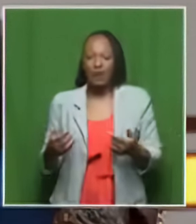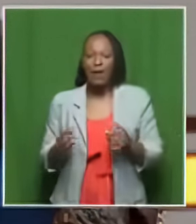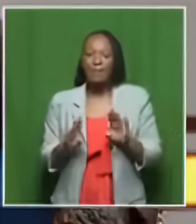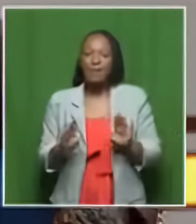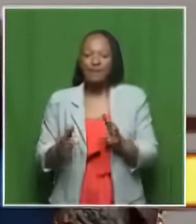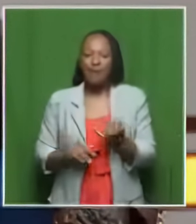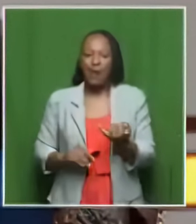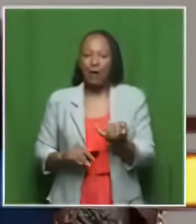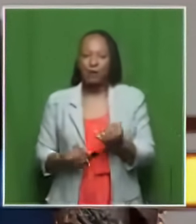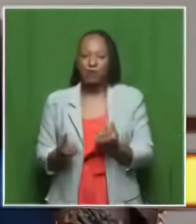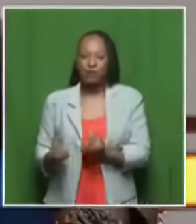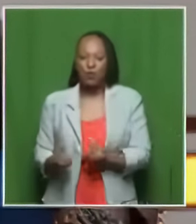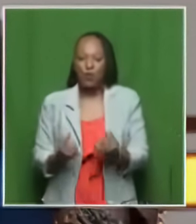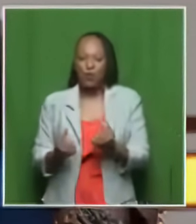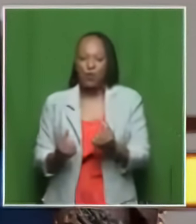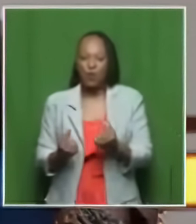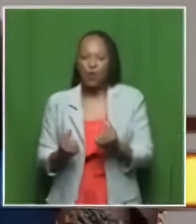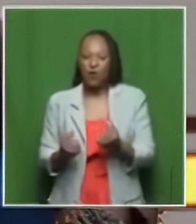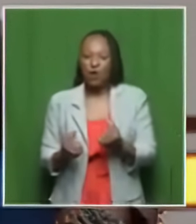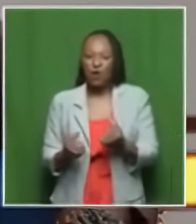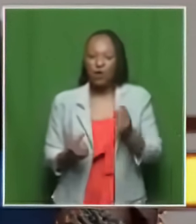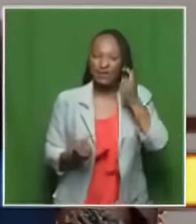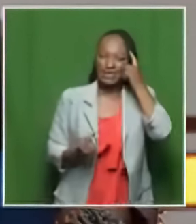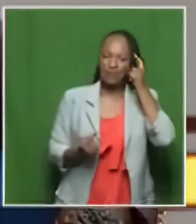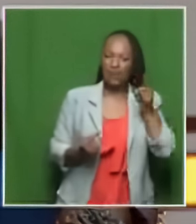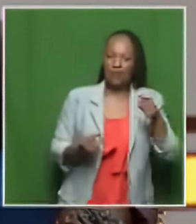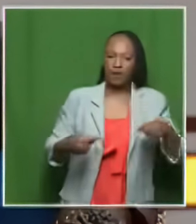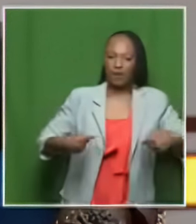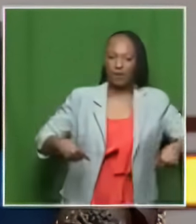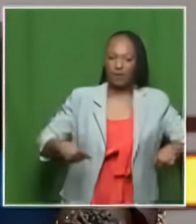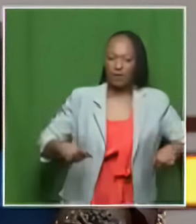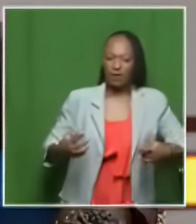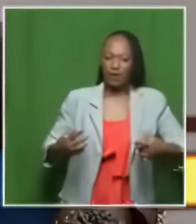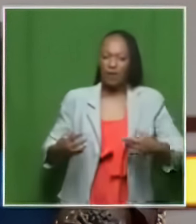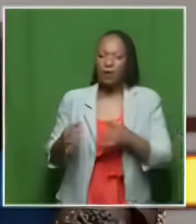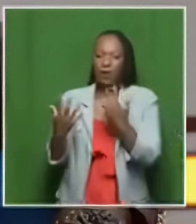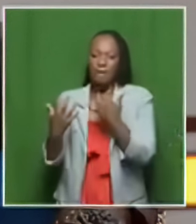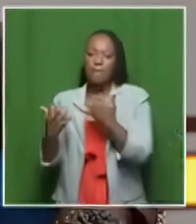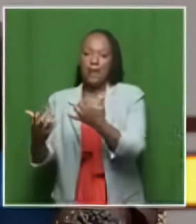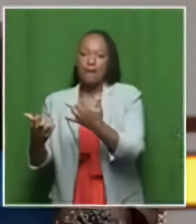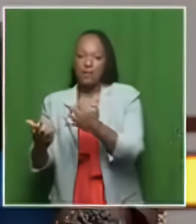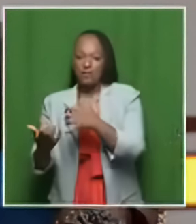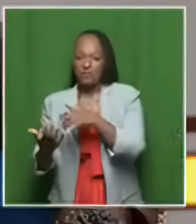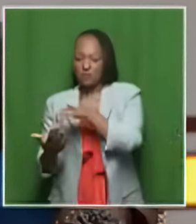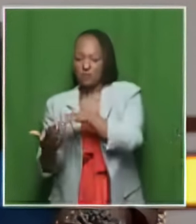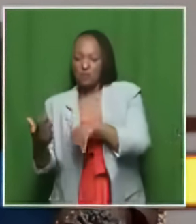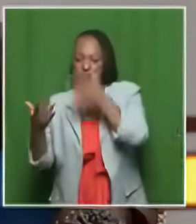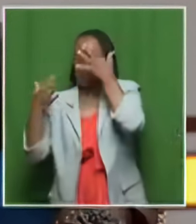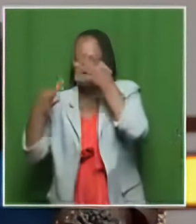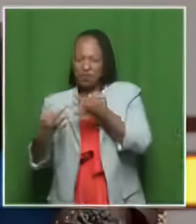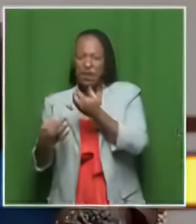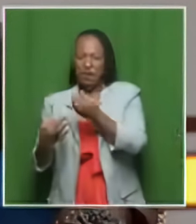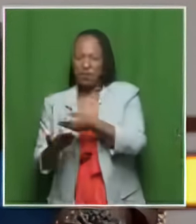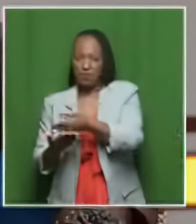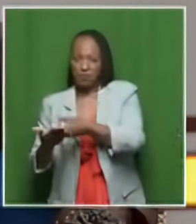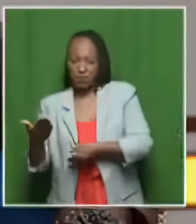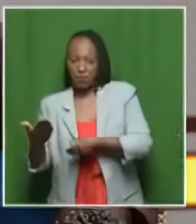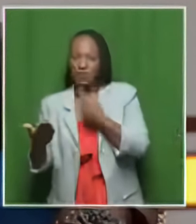something so that you don't suspect they're cowards. There is a parliament resolution that says close the Israeli